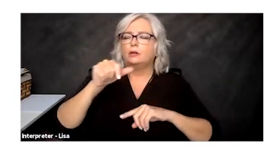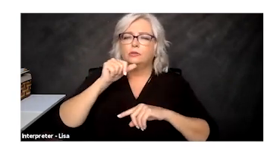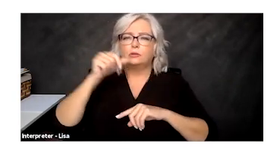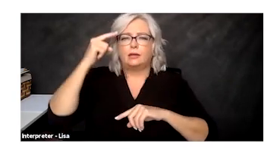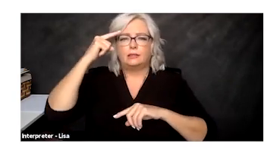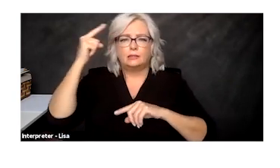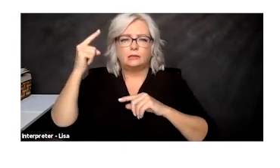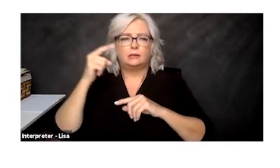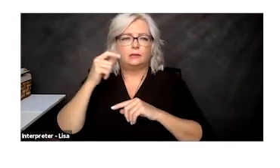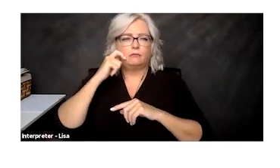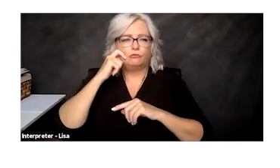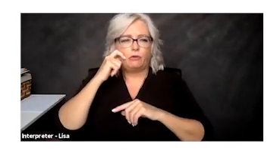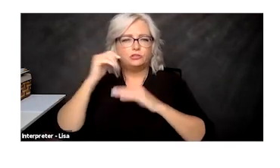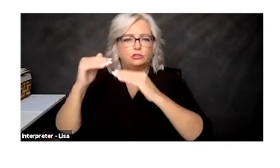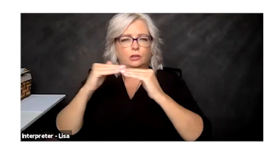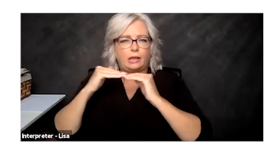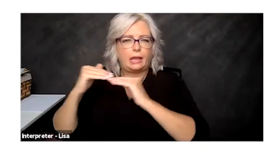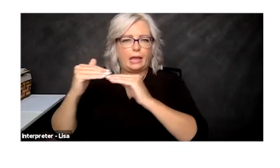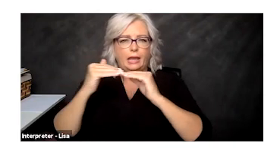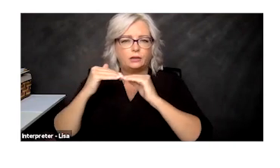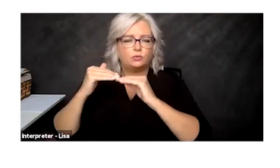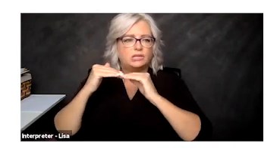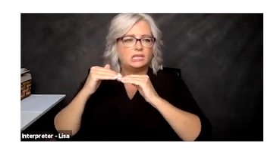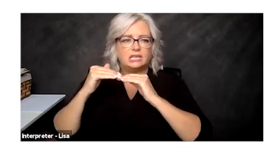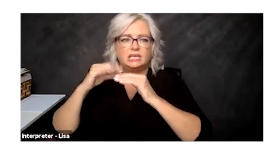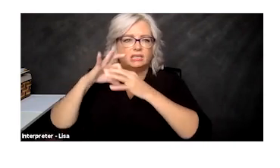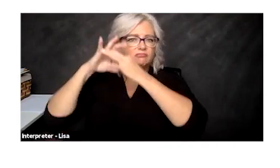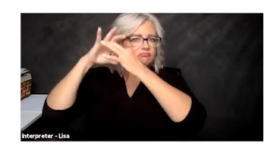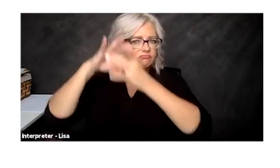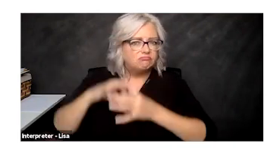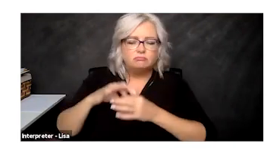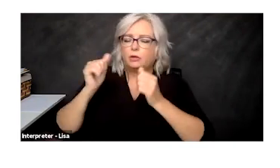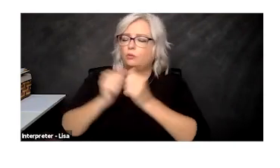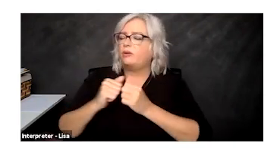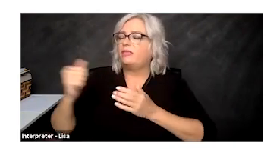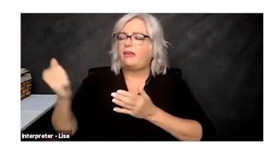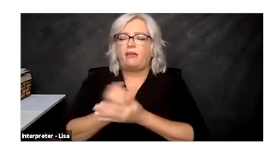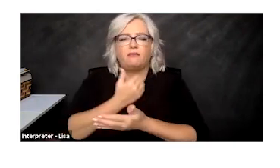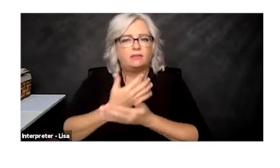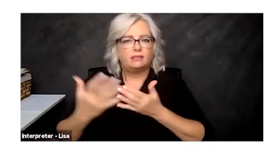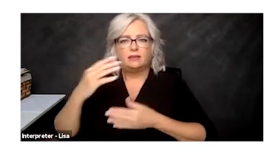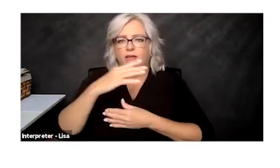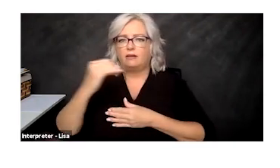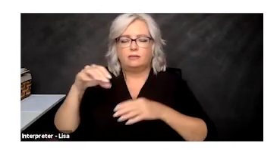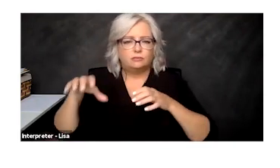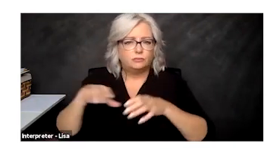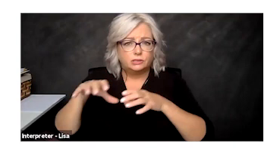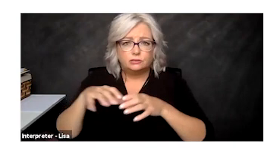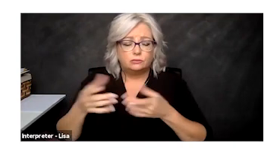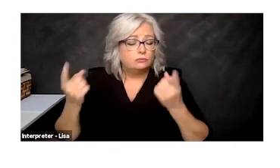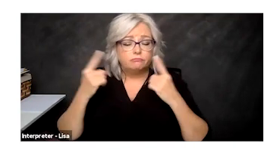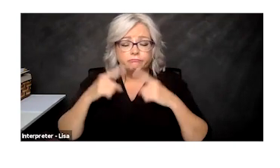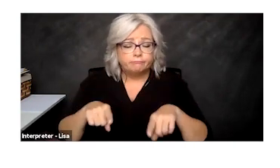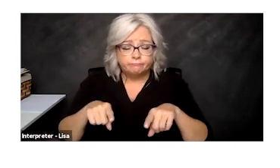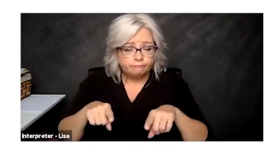equity be a core tenet to everything that the company does, to every part of the company, then you're going to end up in